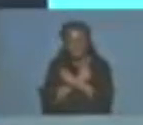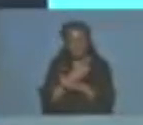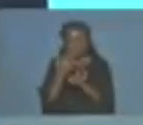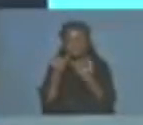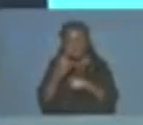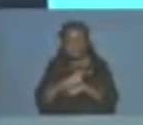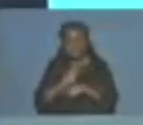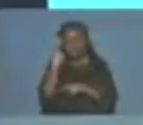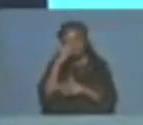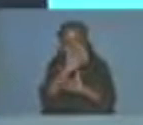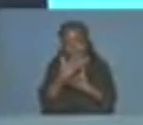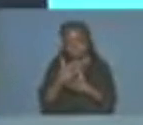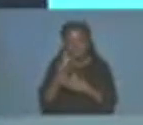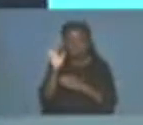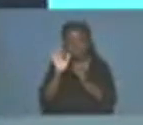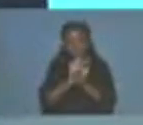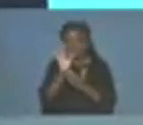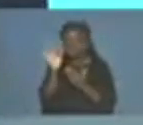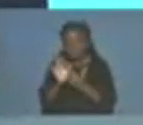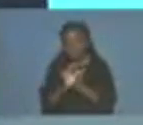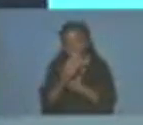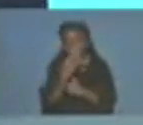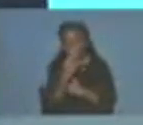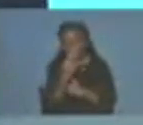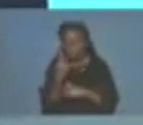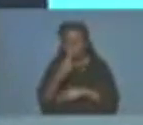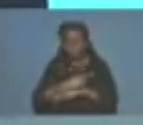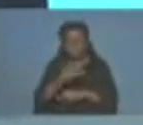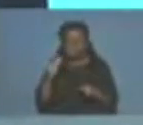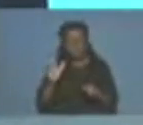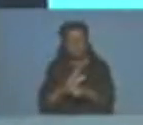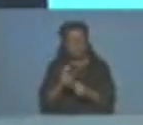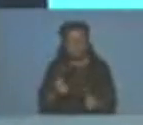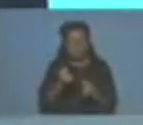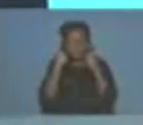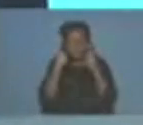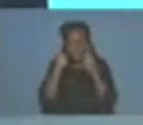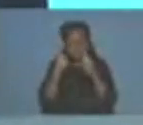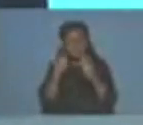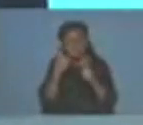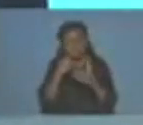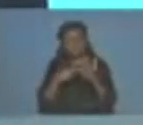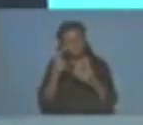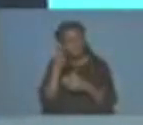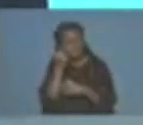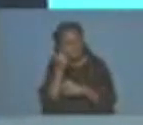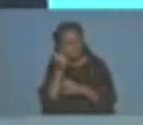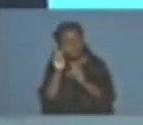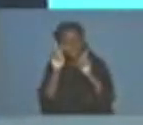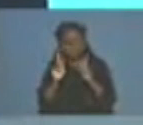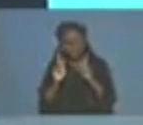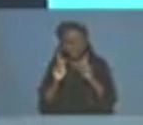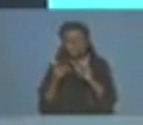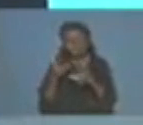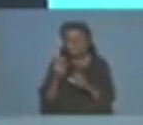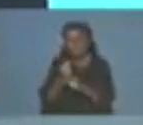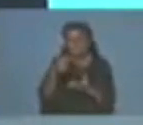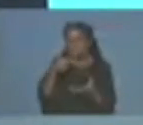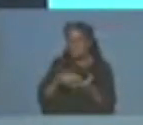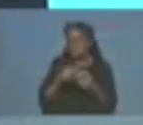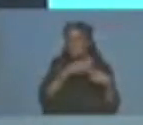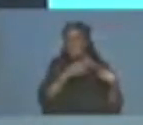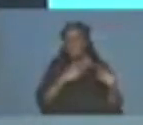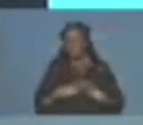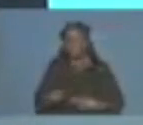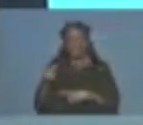Well, for some, February 14th is a day full of surprises, which is exactly what a few lucky participants received this Valentine's Day. The